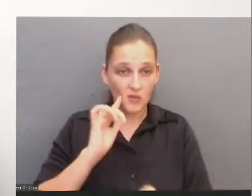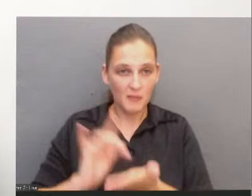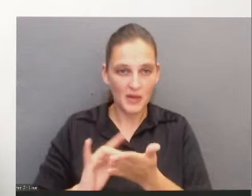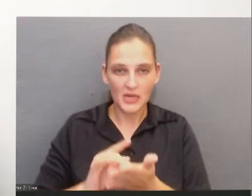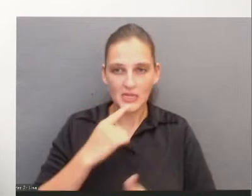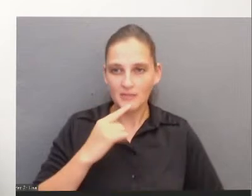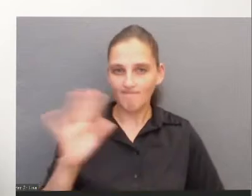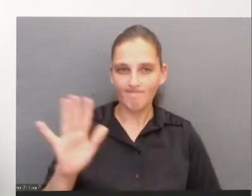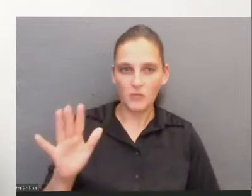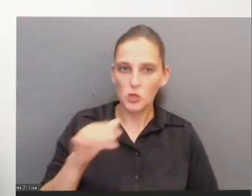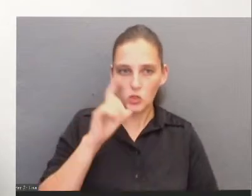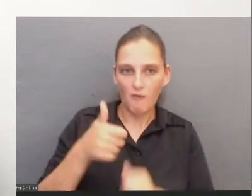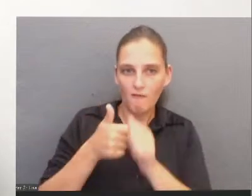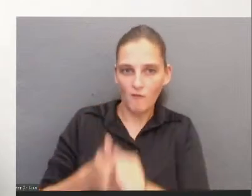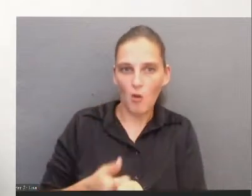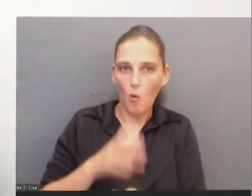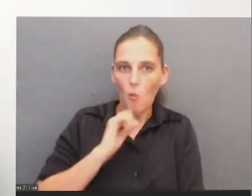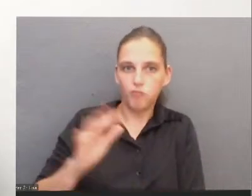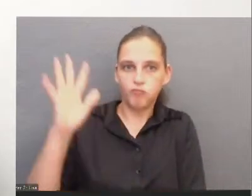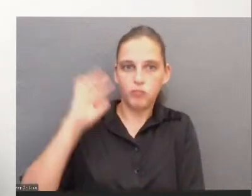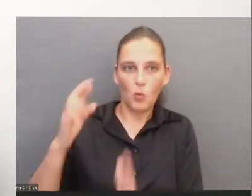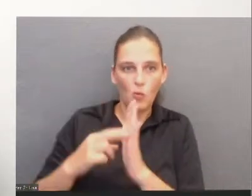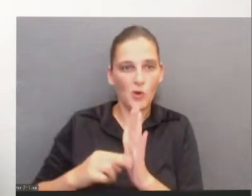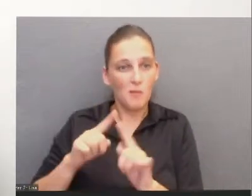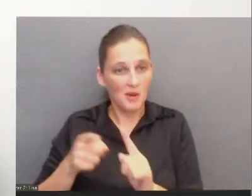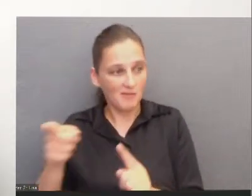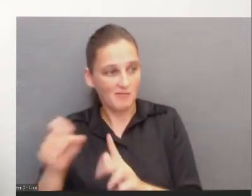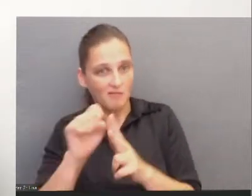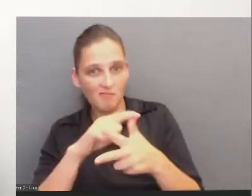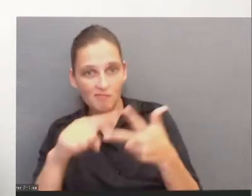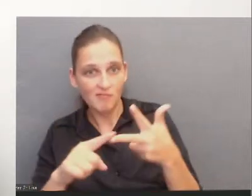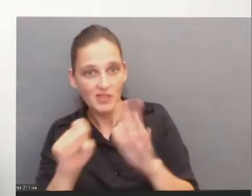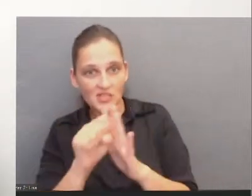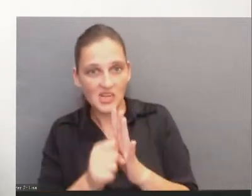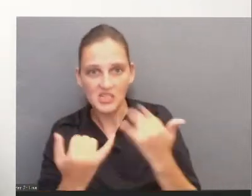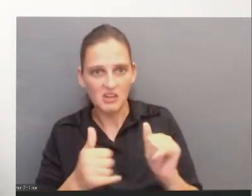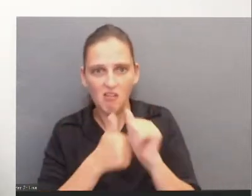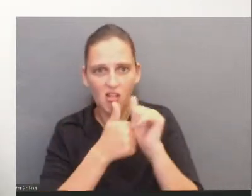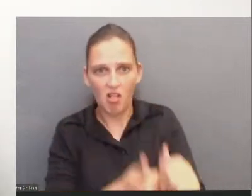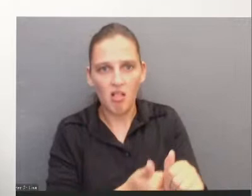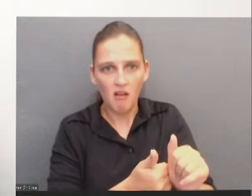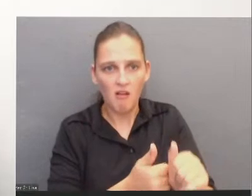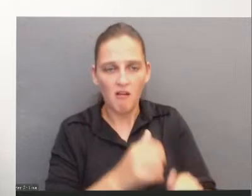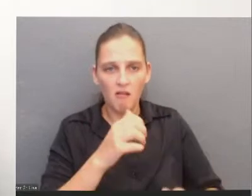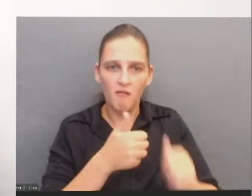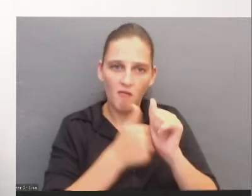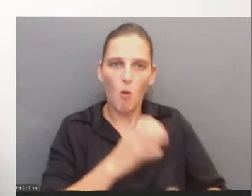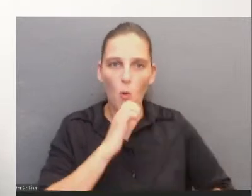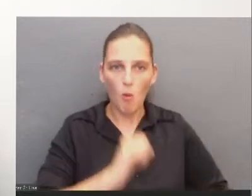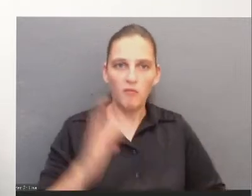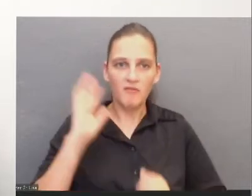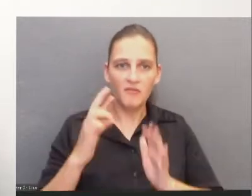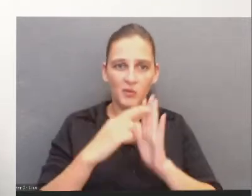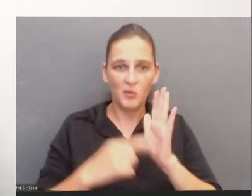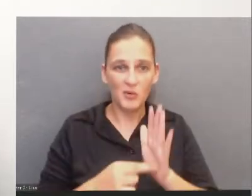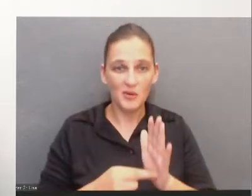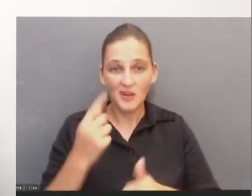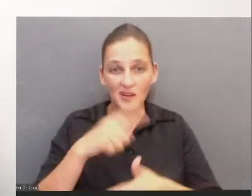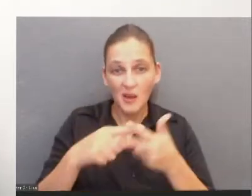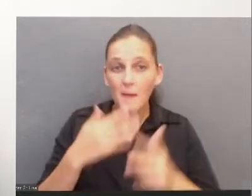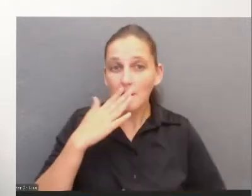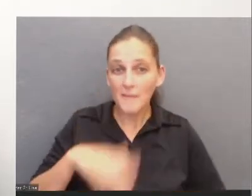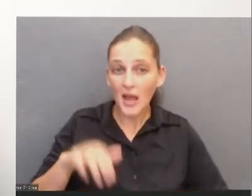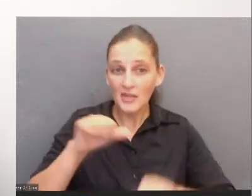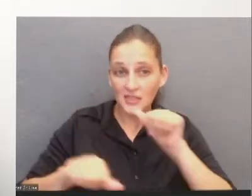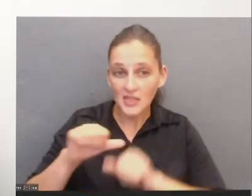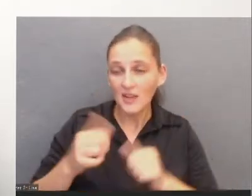right now. But SOFA is not only bad science, it's also inequitable. 4 robust studies that I will share separately with data on more than 100,000 patients